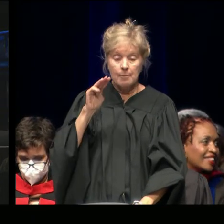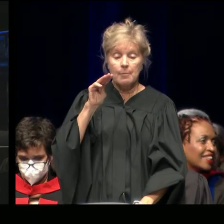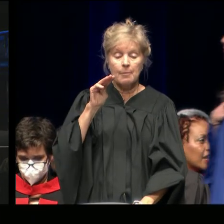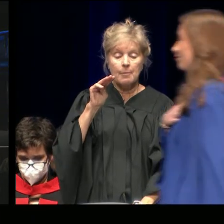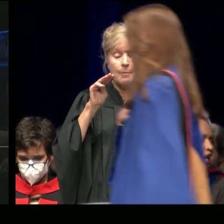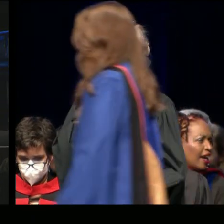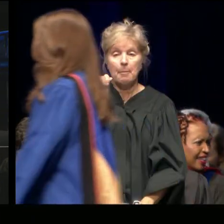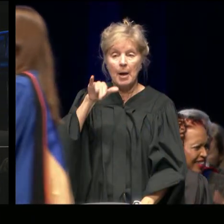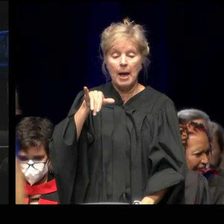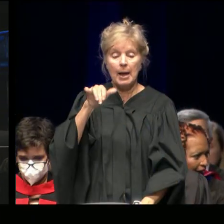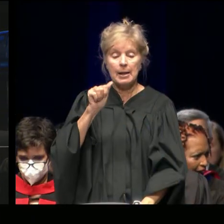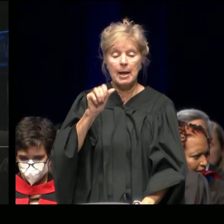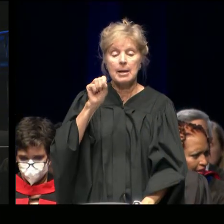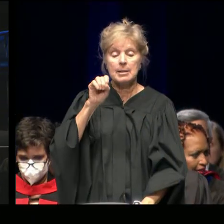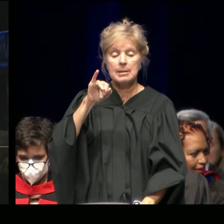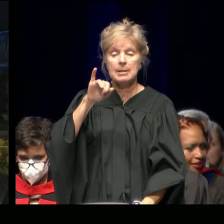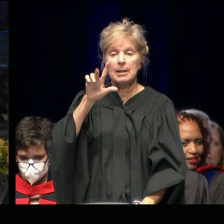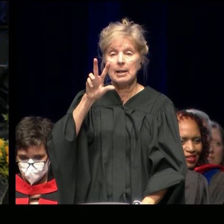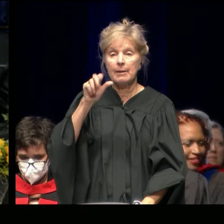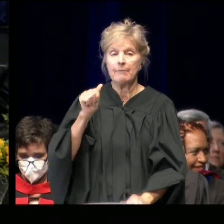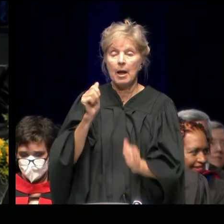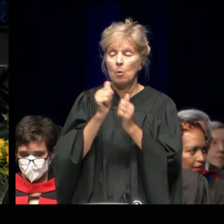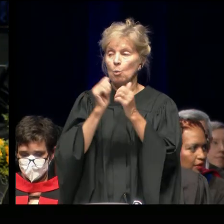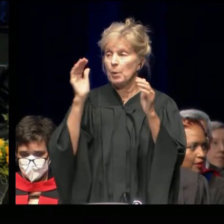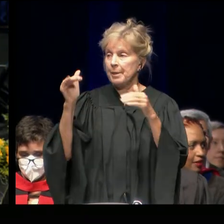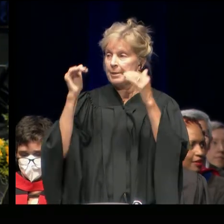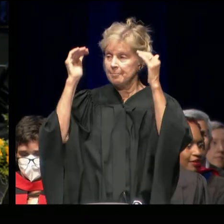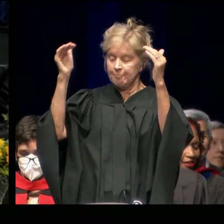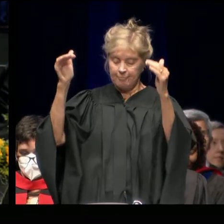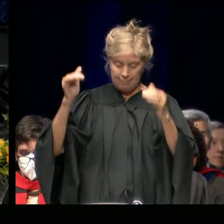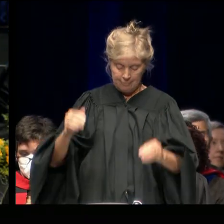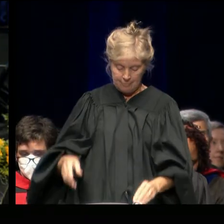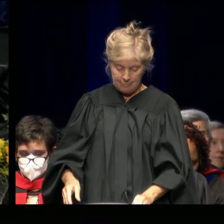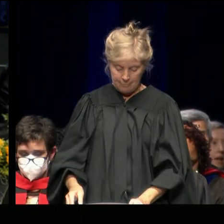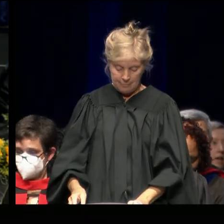Maya Silva, with distinction.